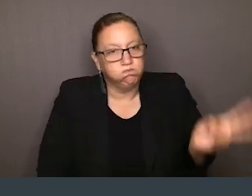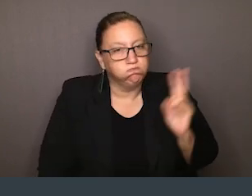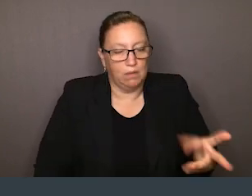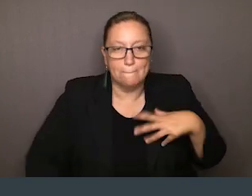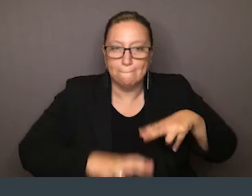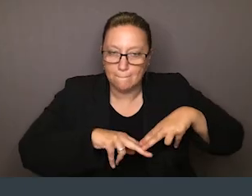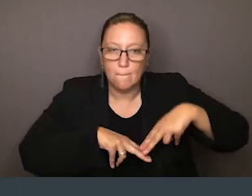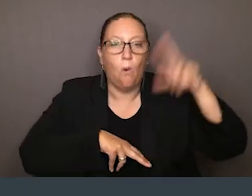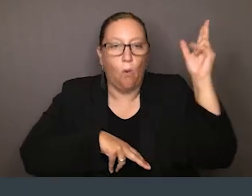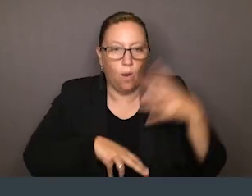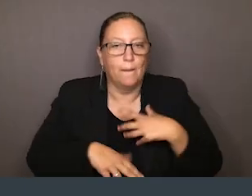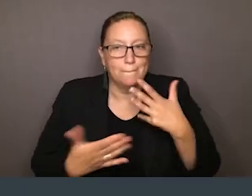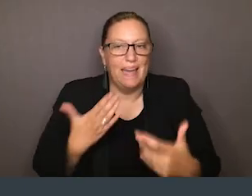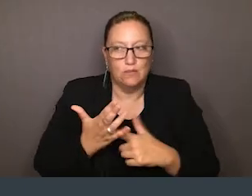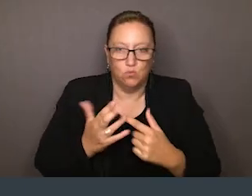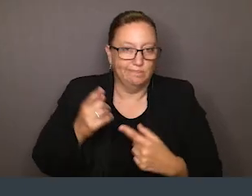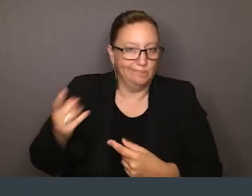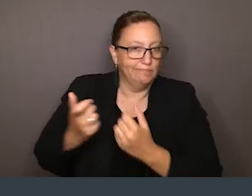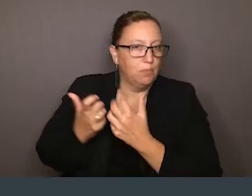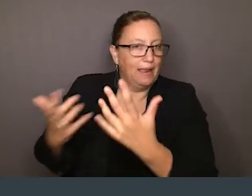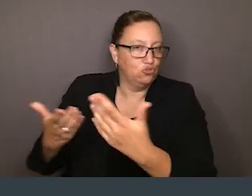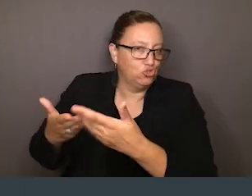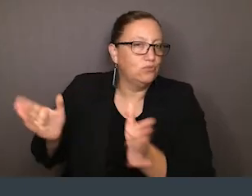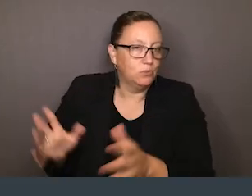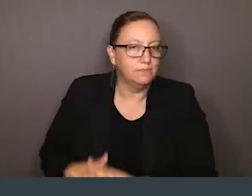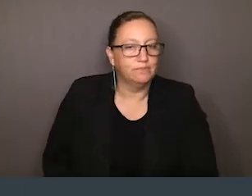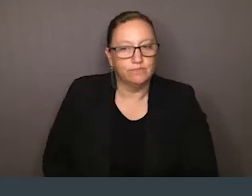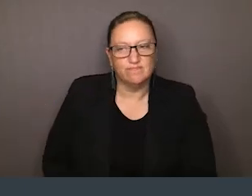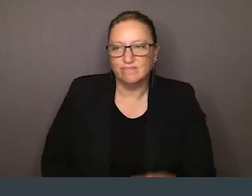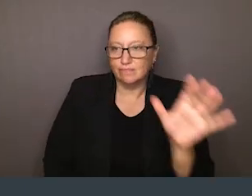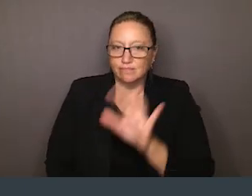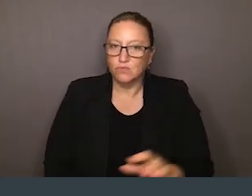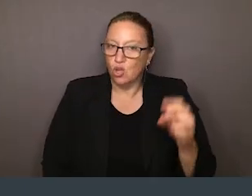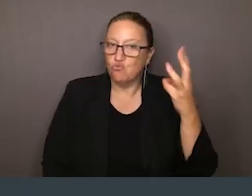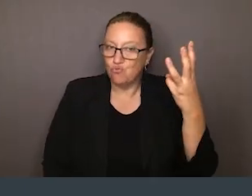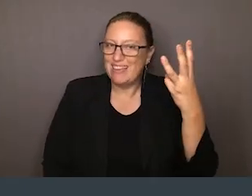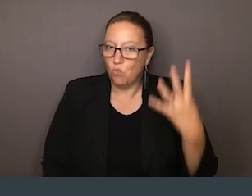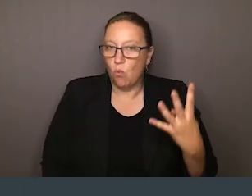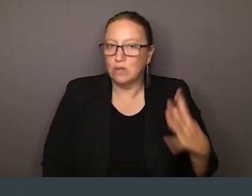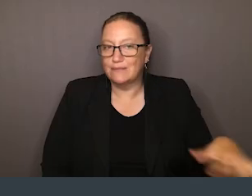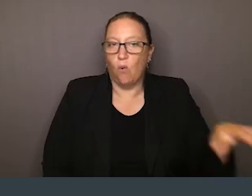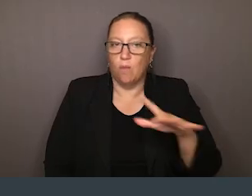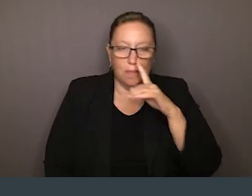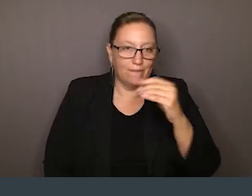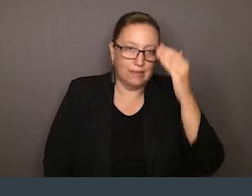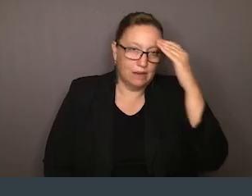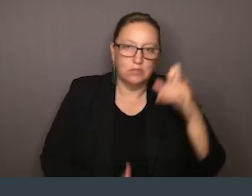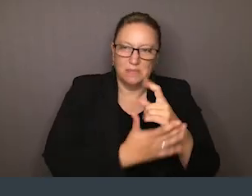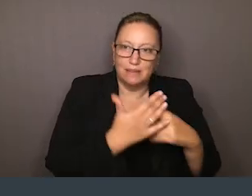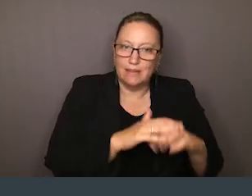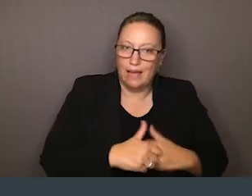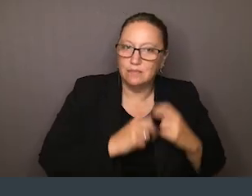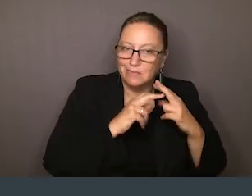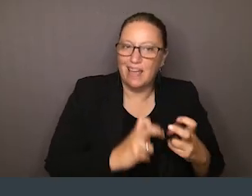in people with intellectual disability than the general population. About 3/4 of people with intellectual disability in